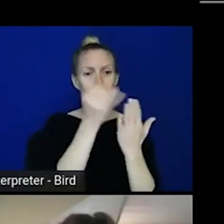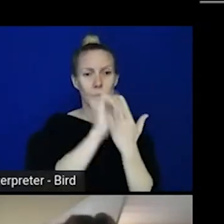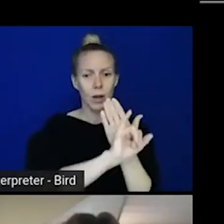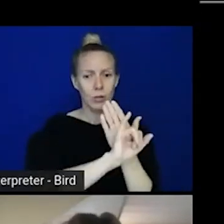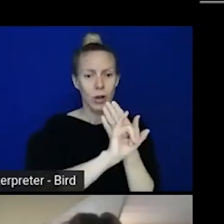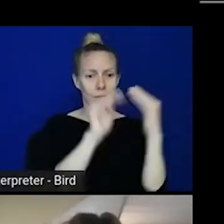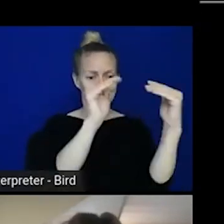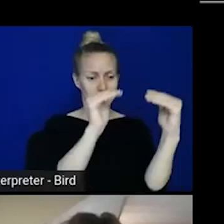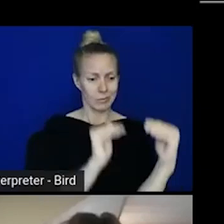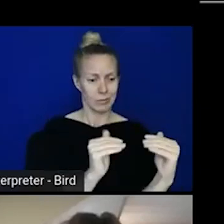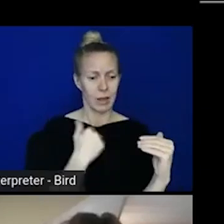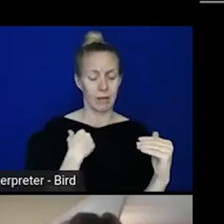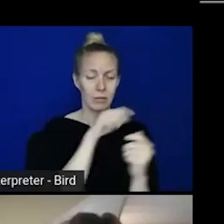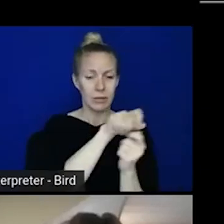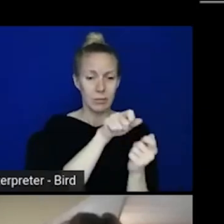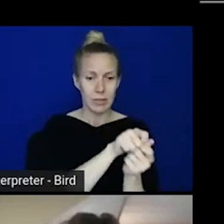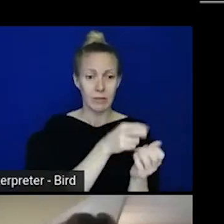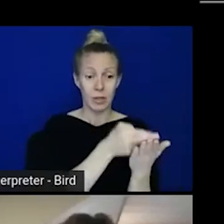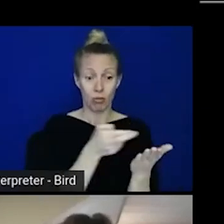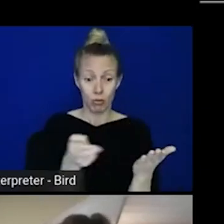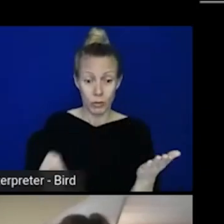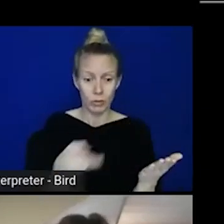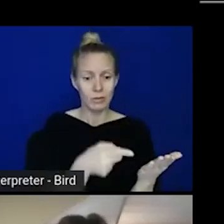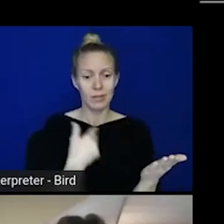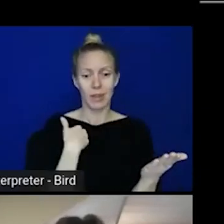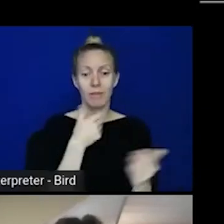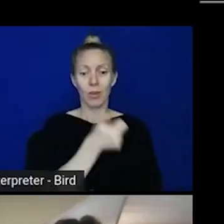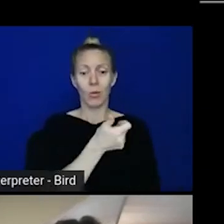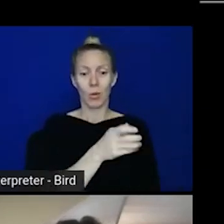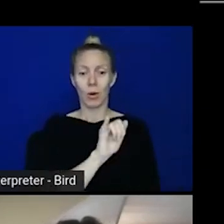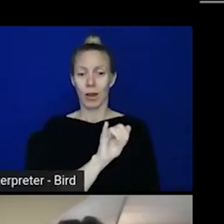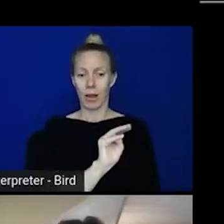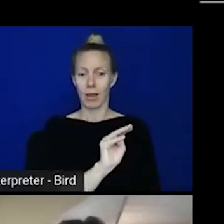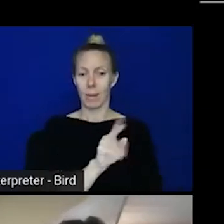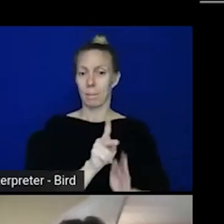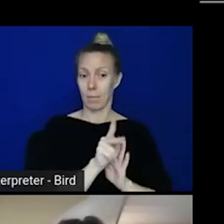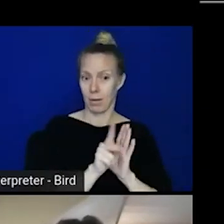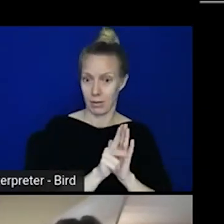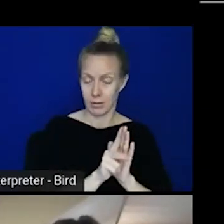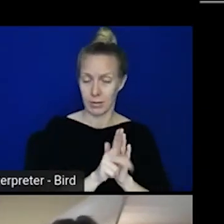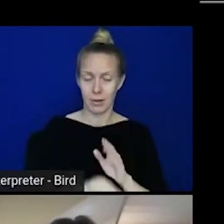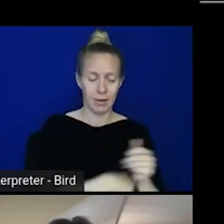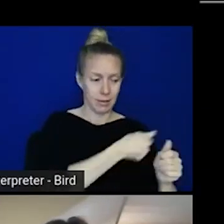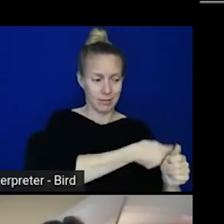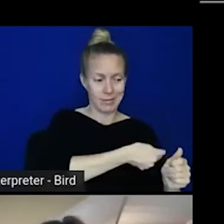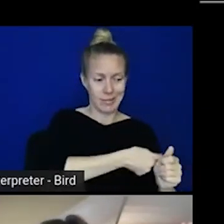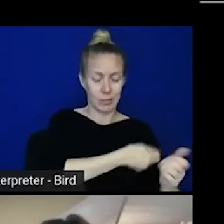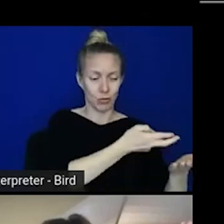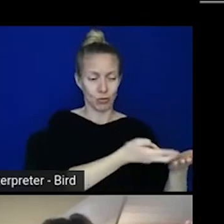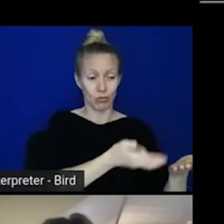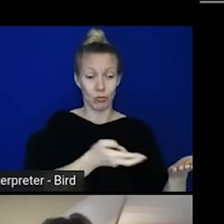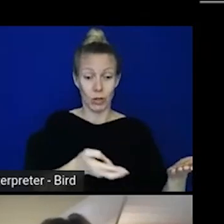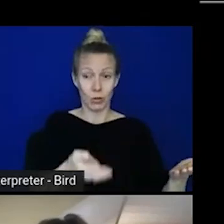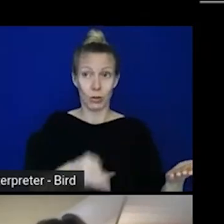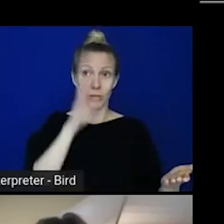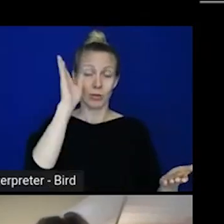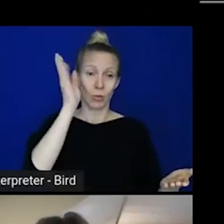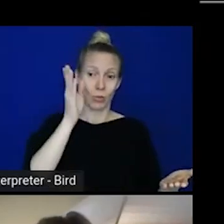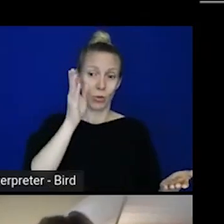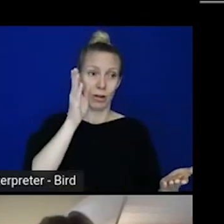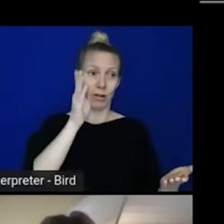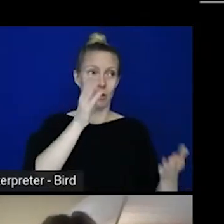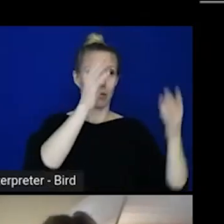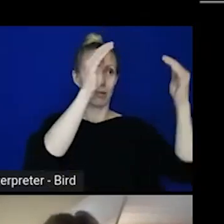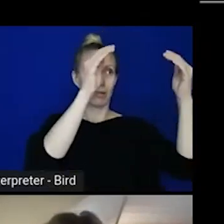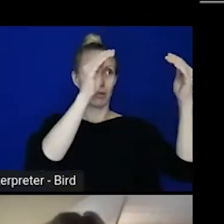resources which also have their own IAM policies, and each resource inherits from all of its parents. So any